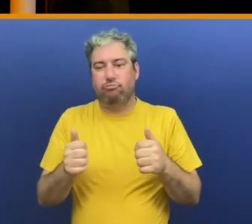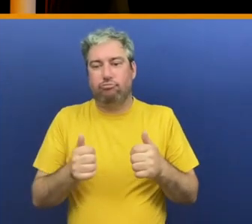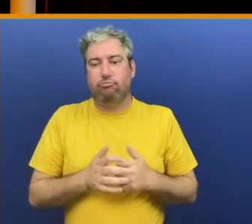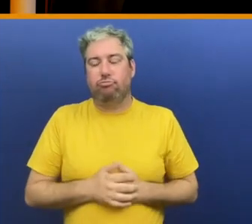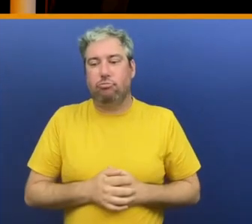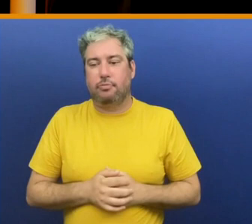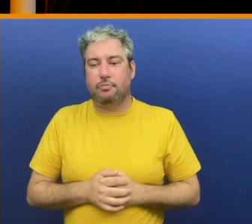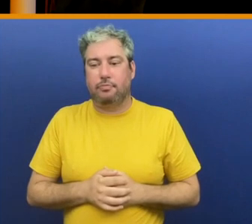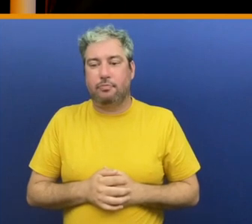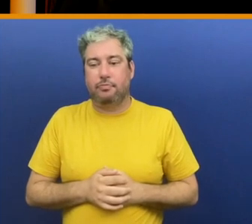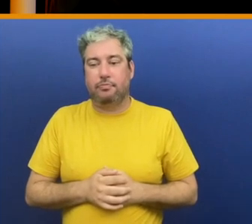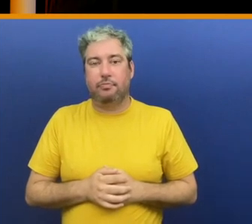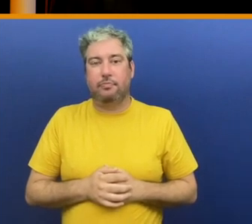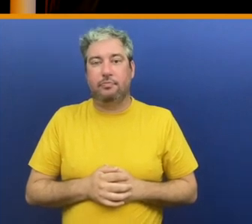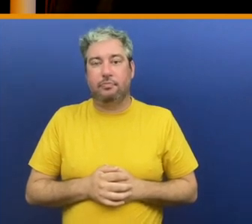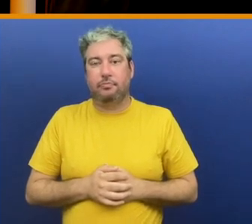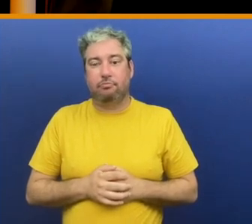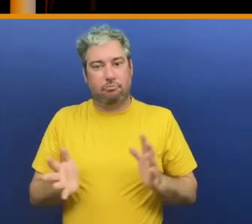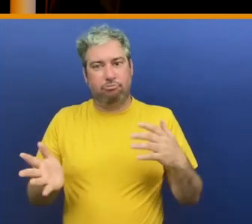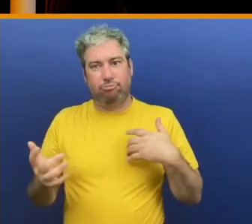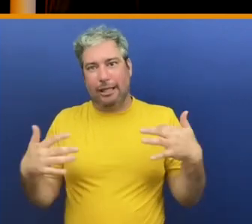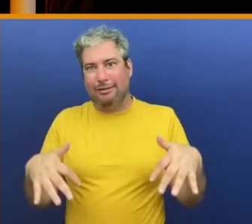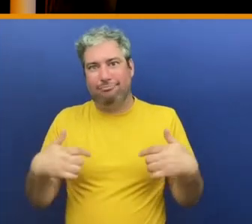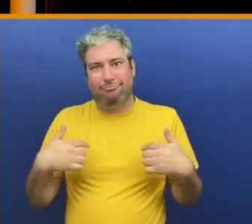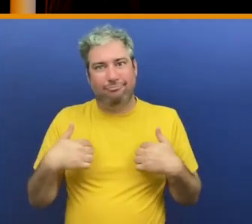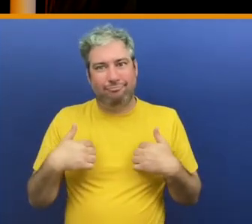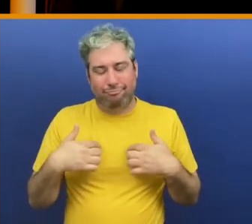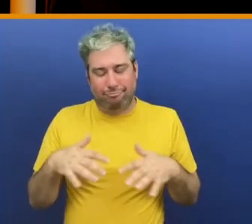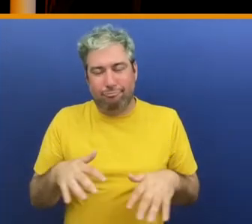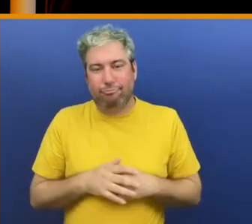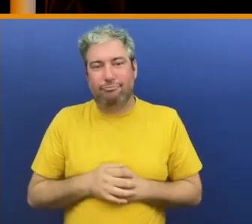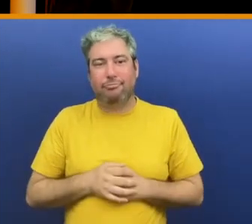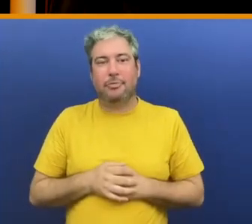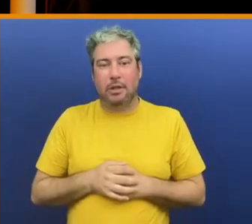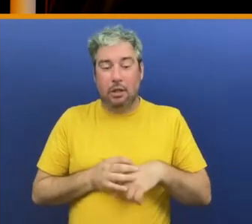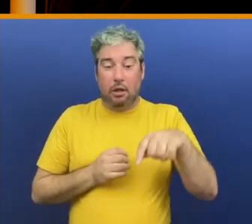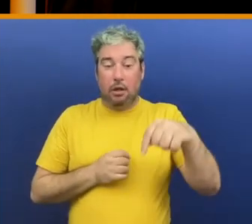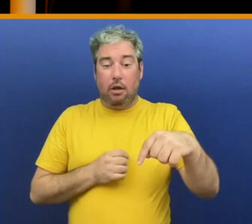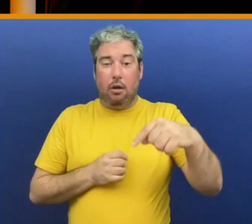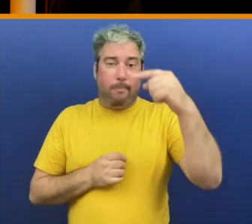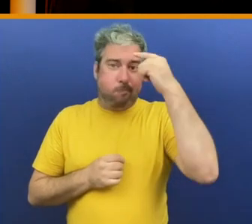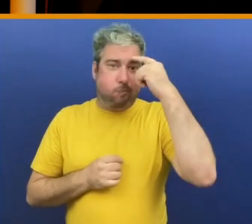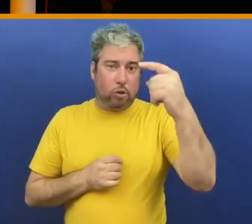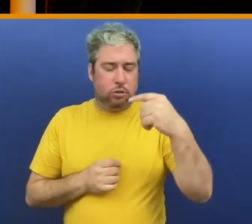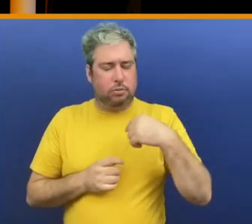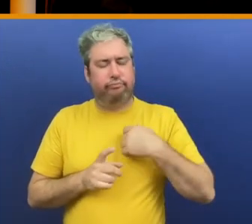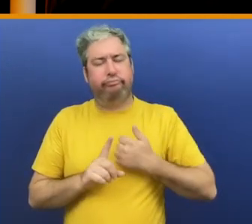This motion, which I'm strongly in support of, deals with the question of the trade deals which have